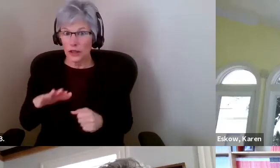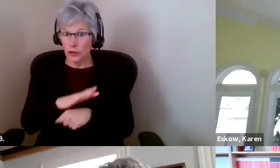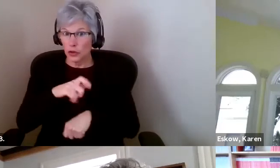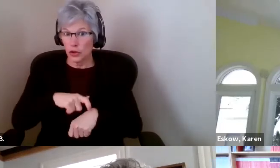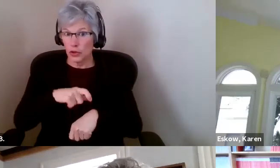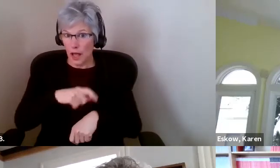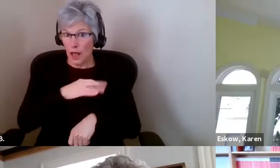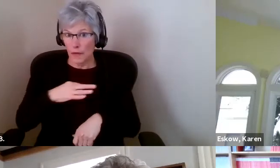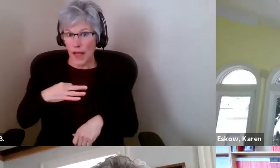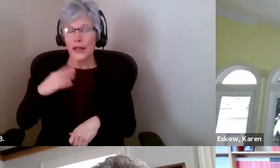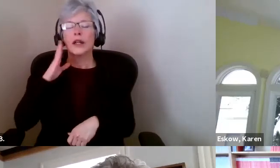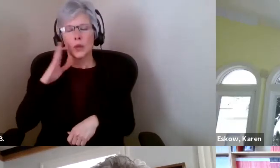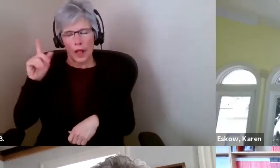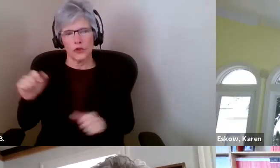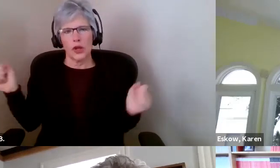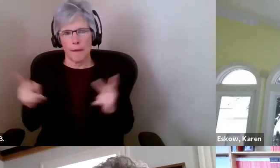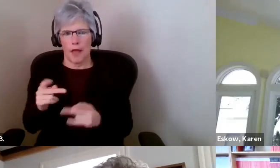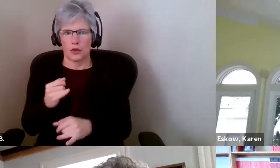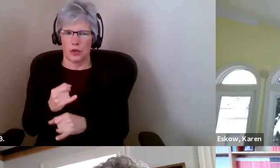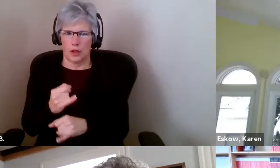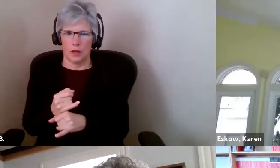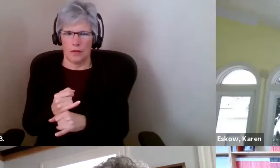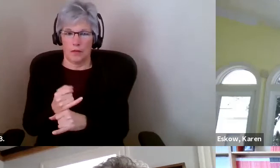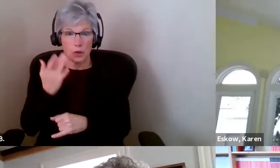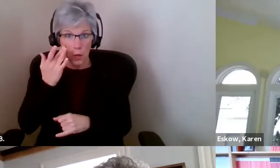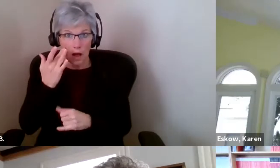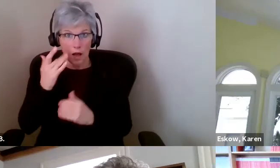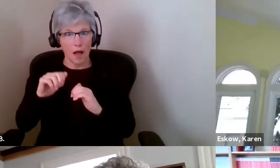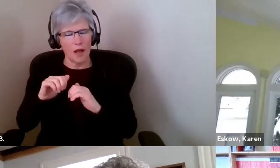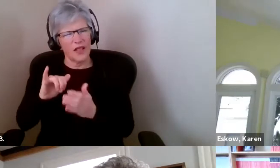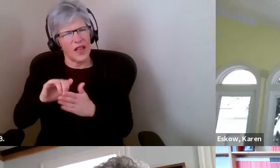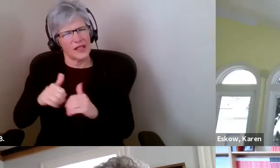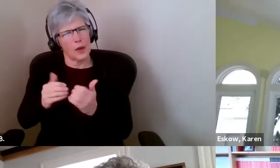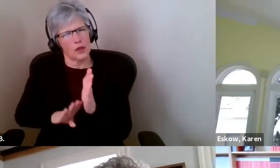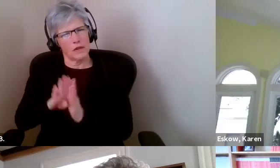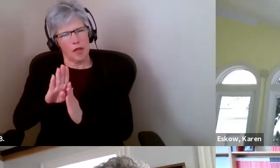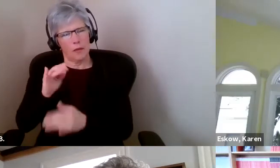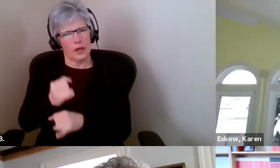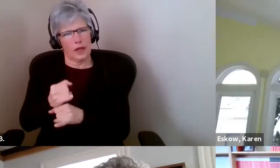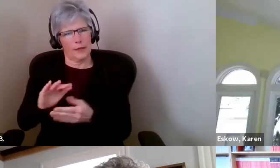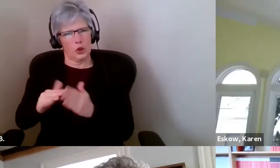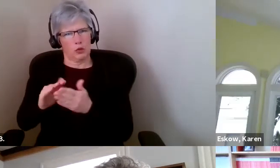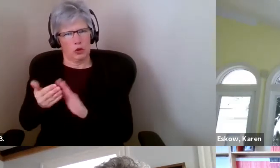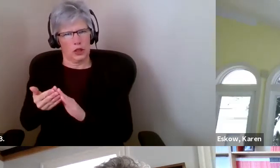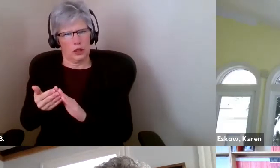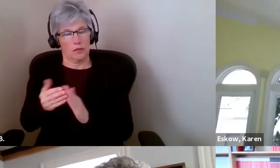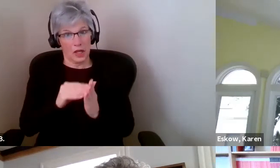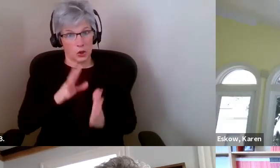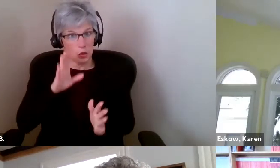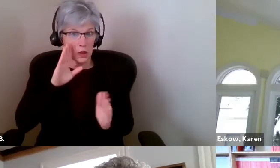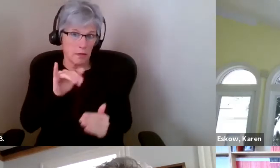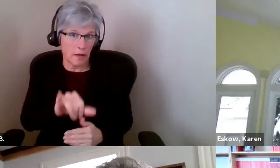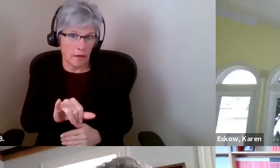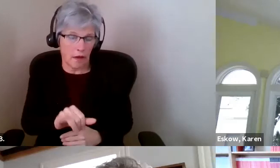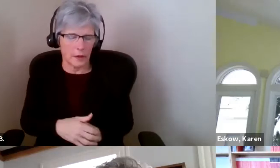do need to be on campus. That's how we create a campus community. And that's what the students expect of us too, all right? Now, the provost also had a